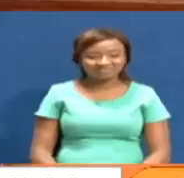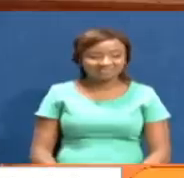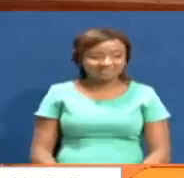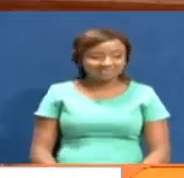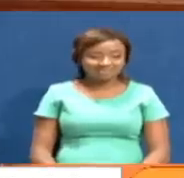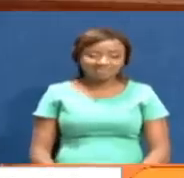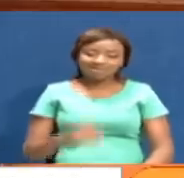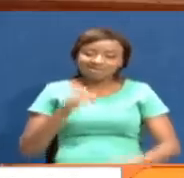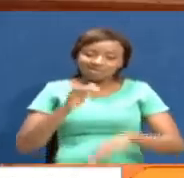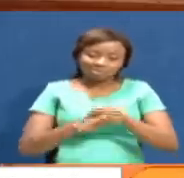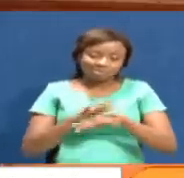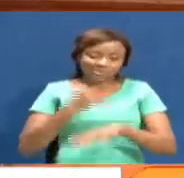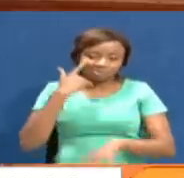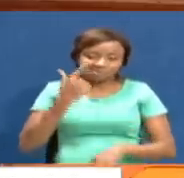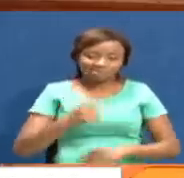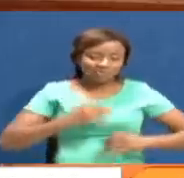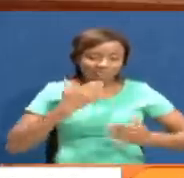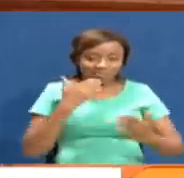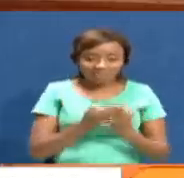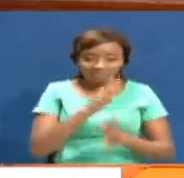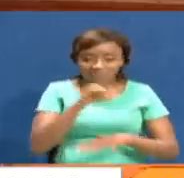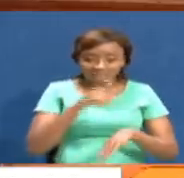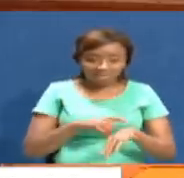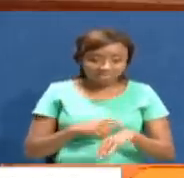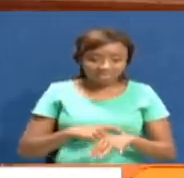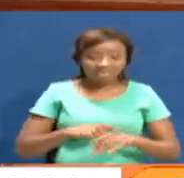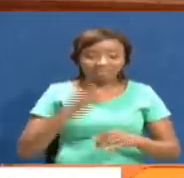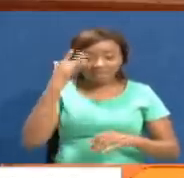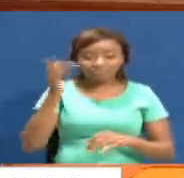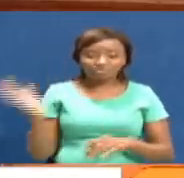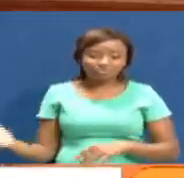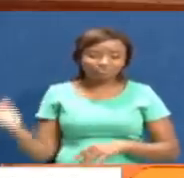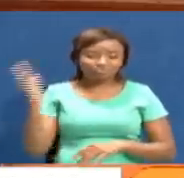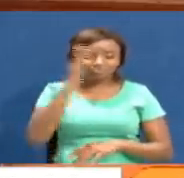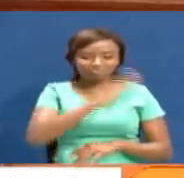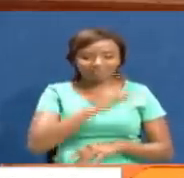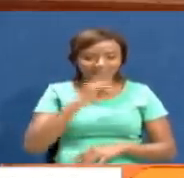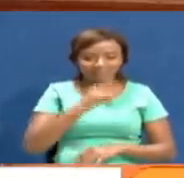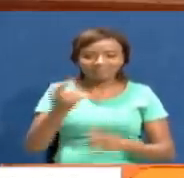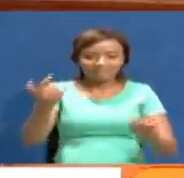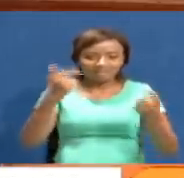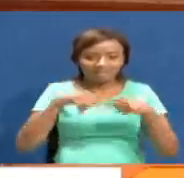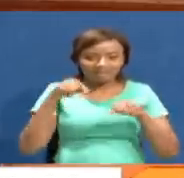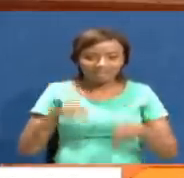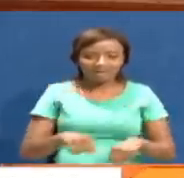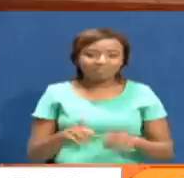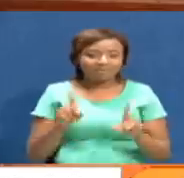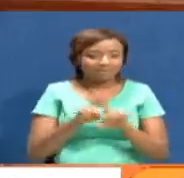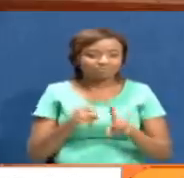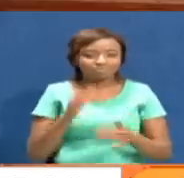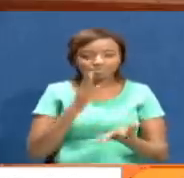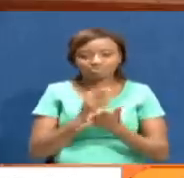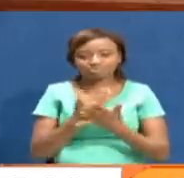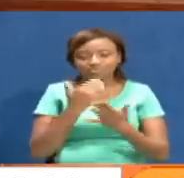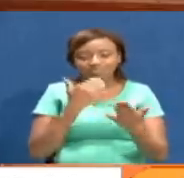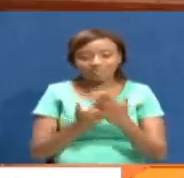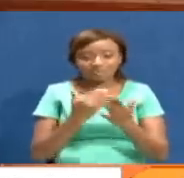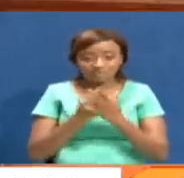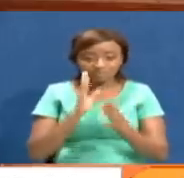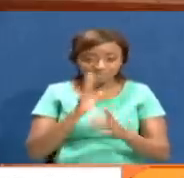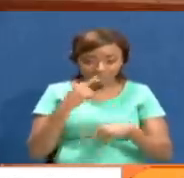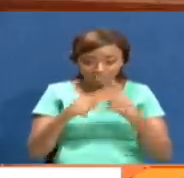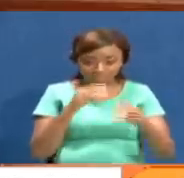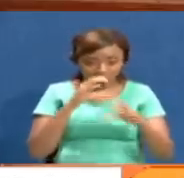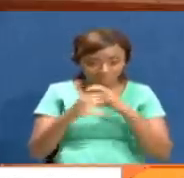are. General, it's good to see you. Thank you very much. Thank you for your time, sir. Thank you very much. I know you've had a rough day. Yes. And you came straight through here, and I really appreciate it. And we'll keep